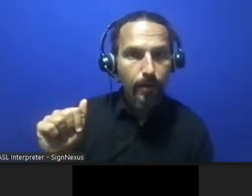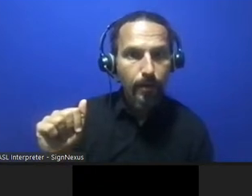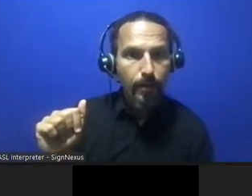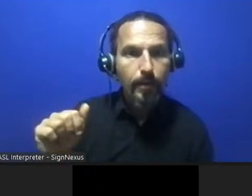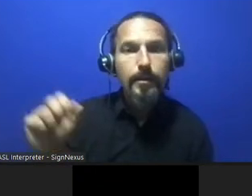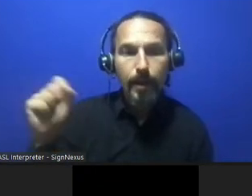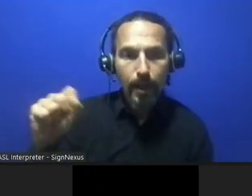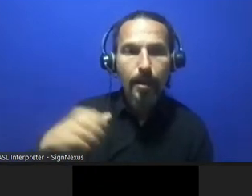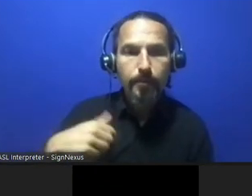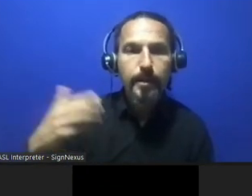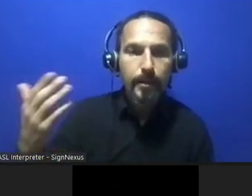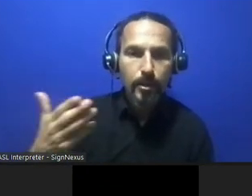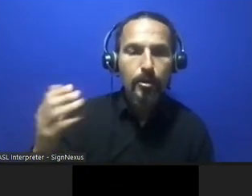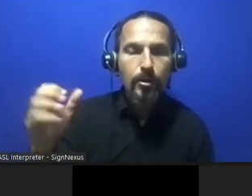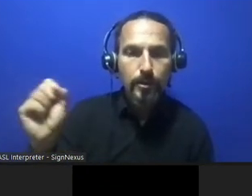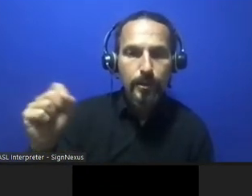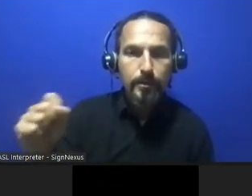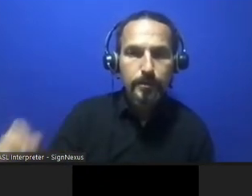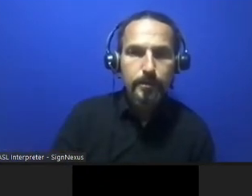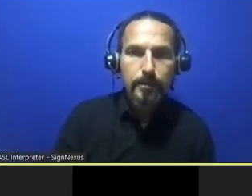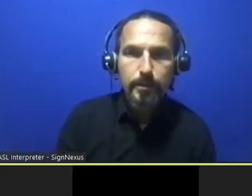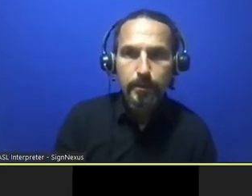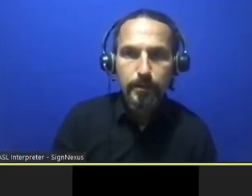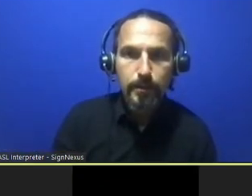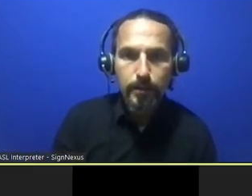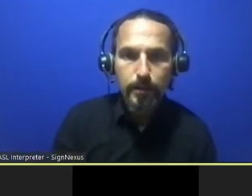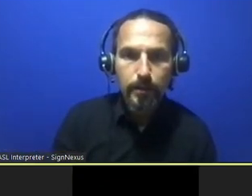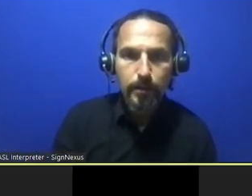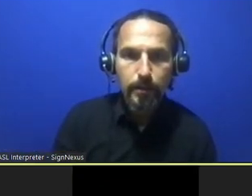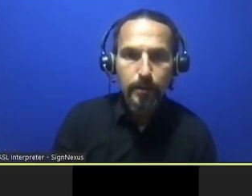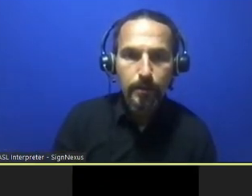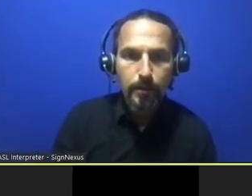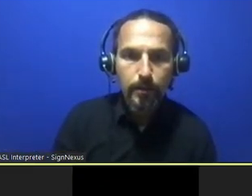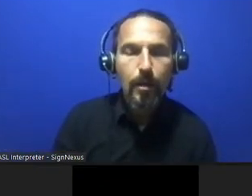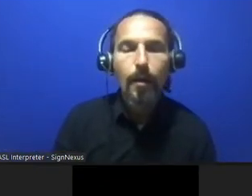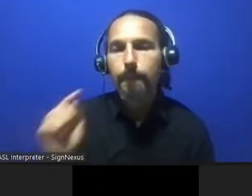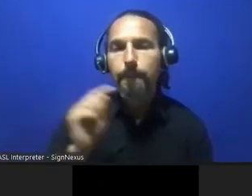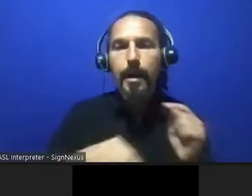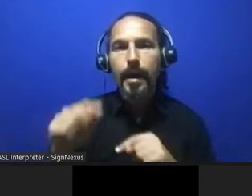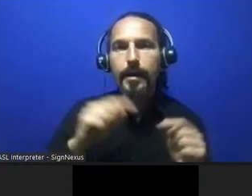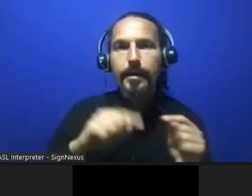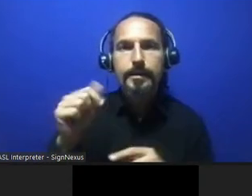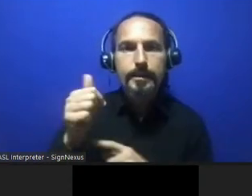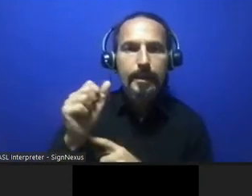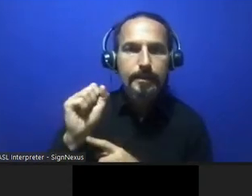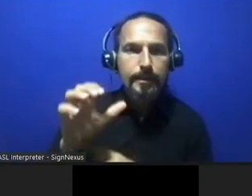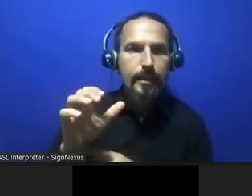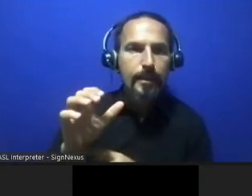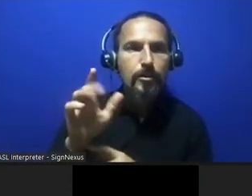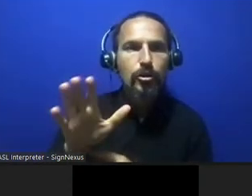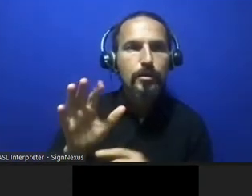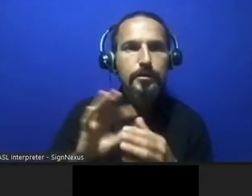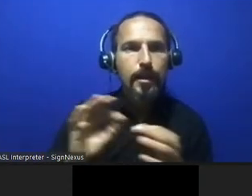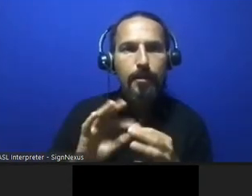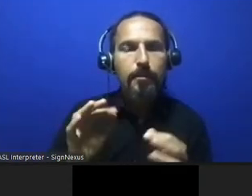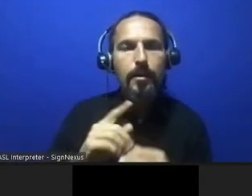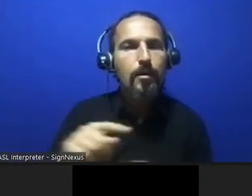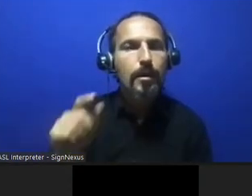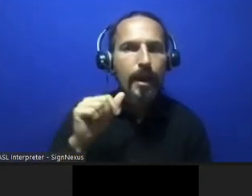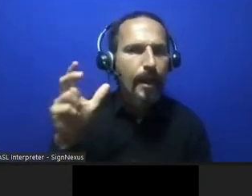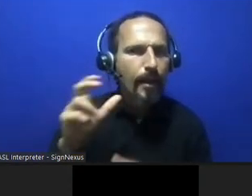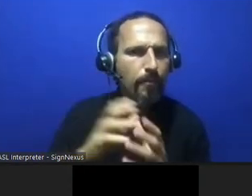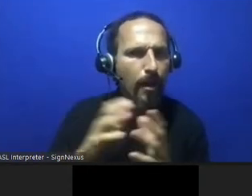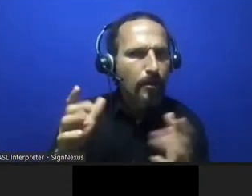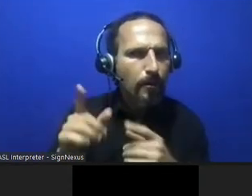yes i'm here you may want to go back about 10 seconds in your statement we didn't hear much of